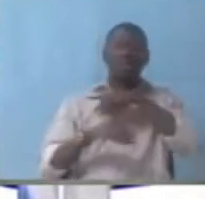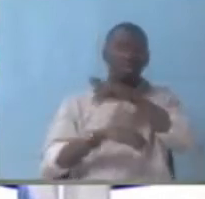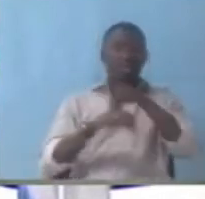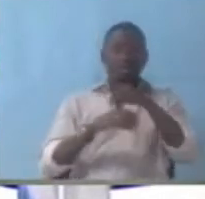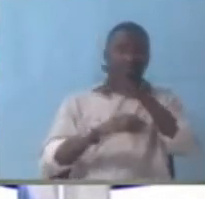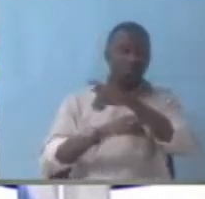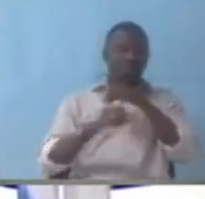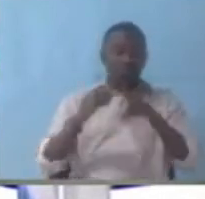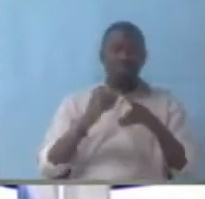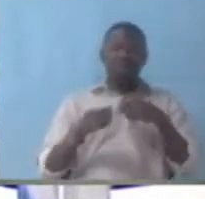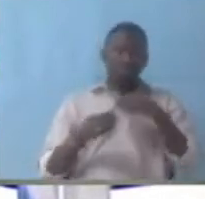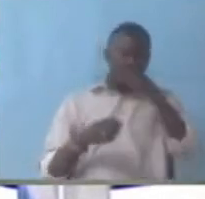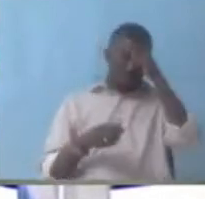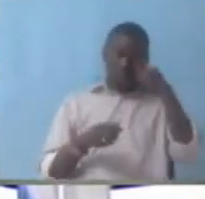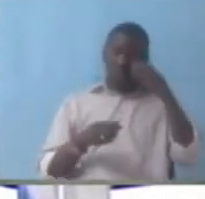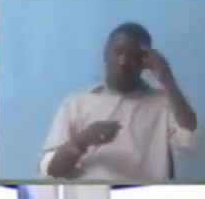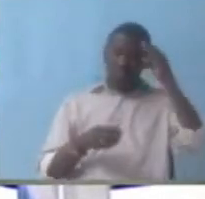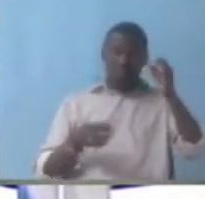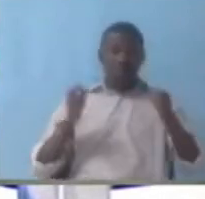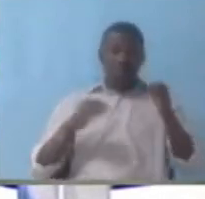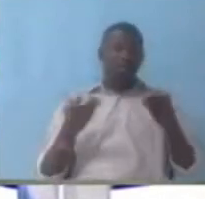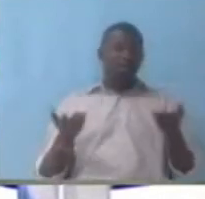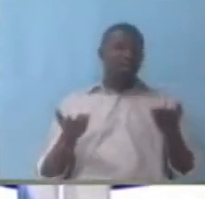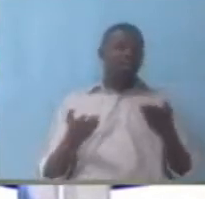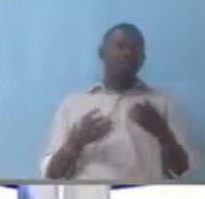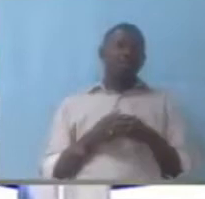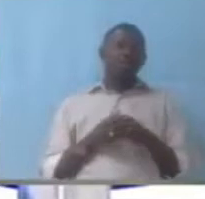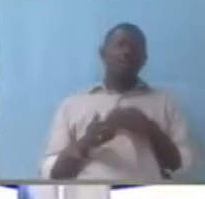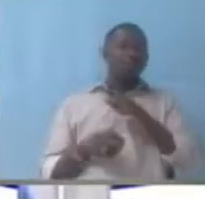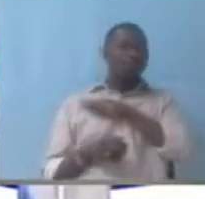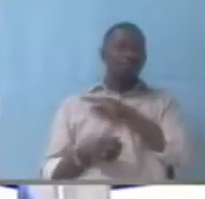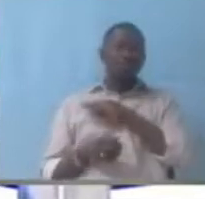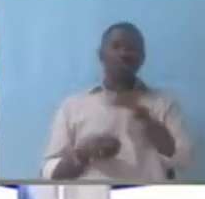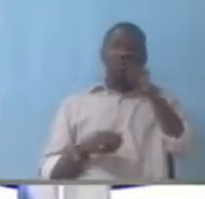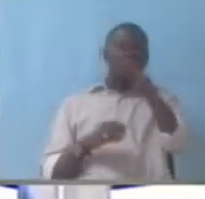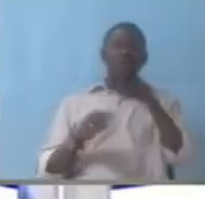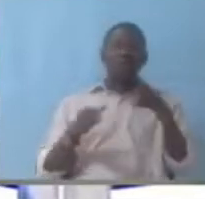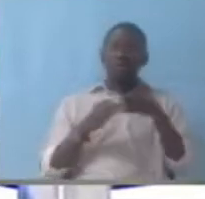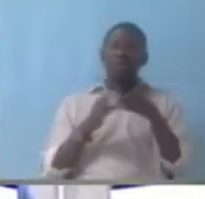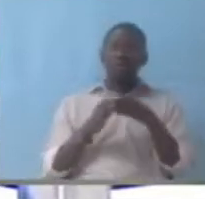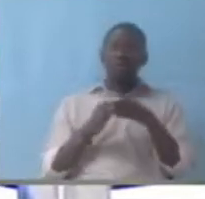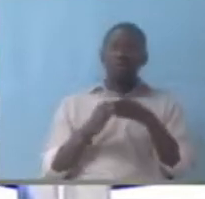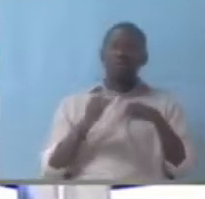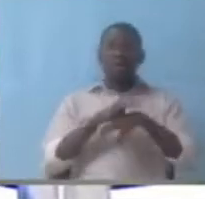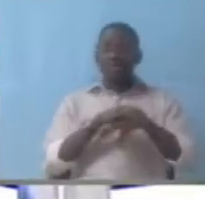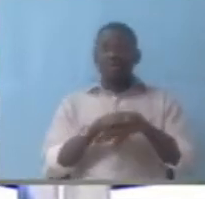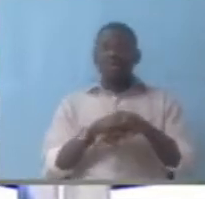palasoro. And as also parliamentary, you know, ex-parliamentary council with expertise in legislative drafting and all of